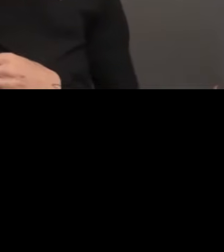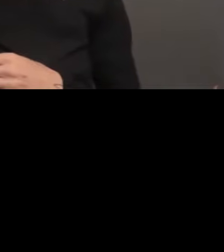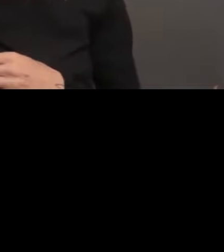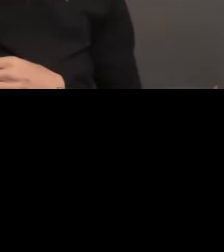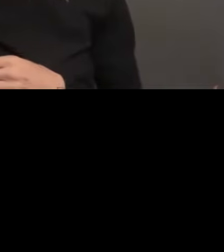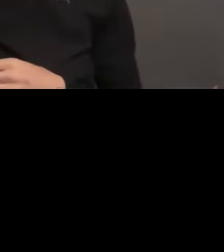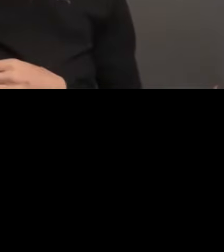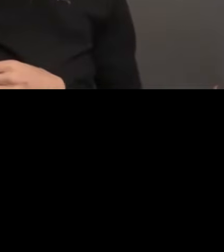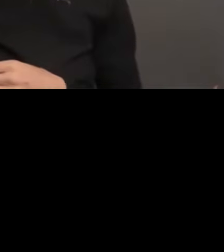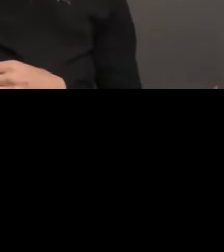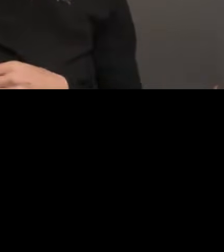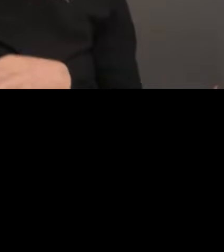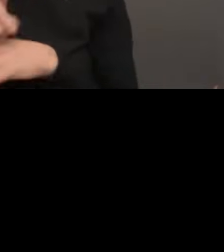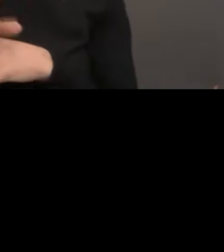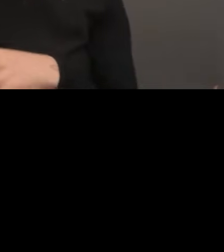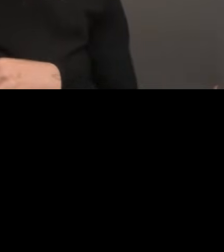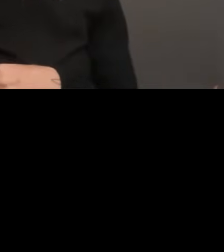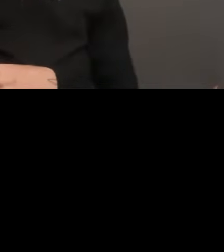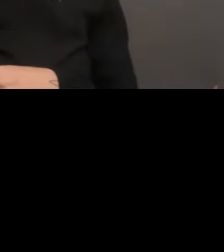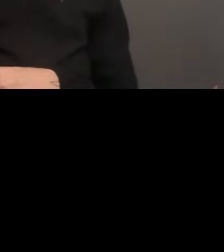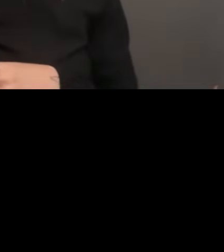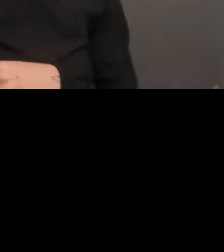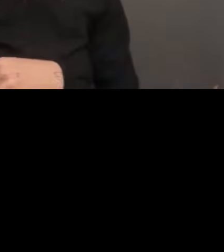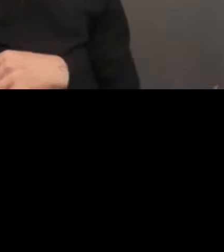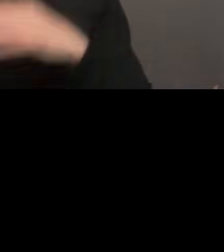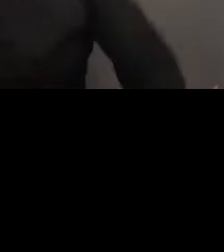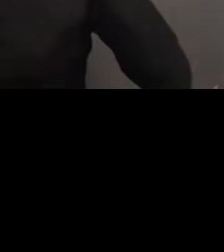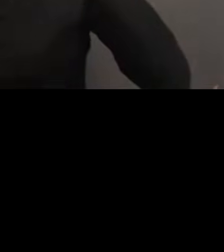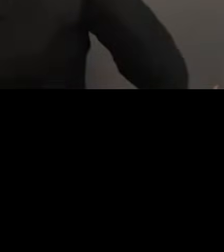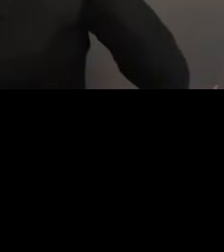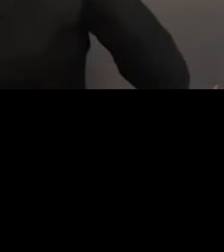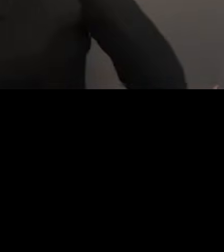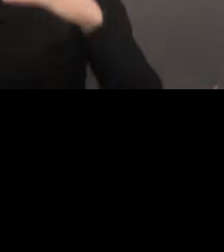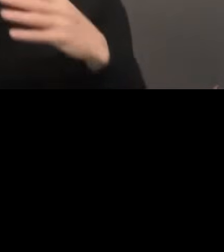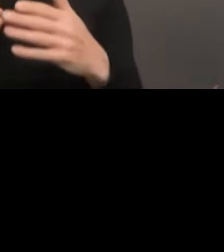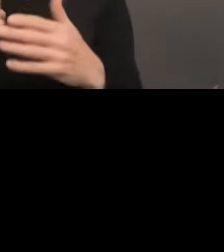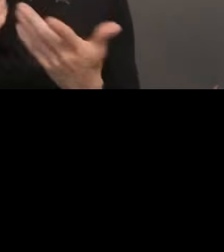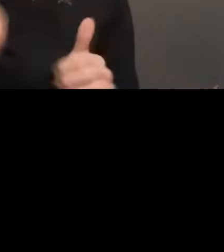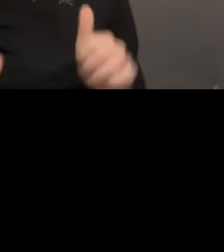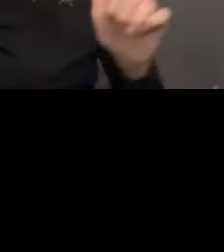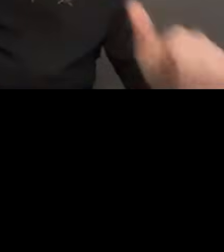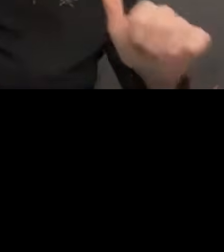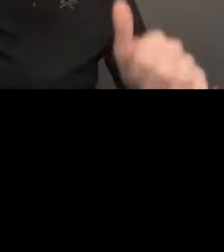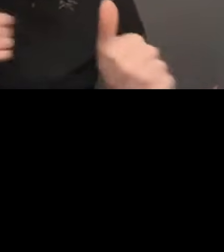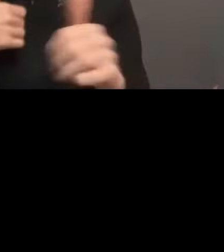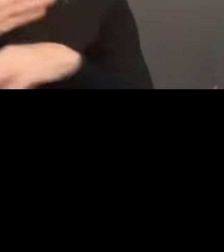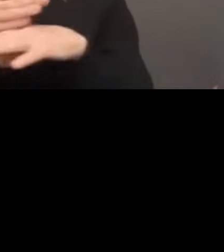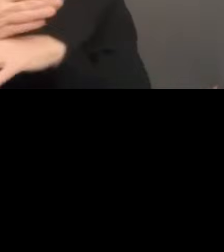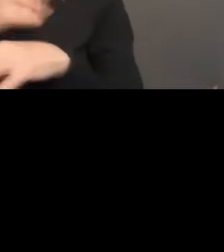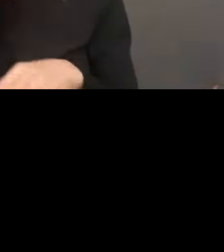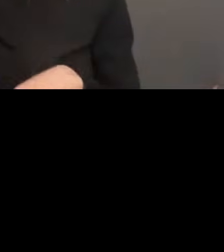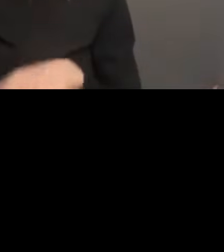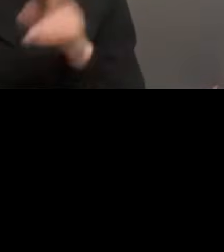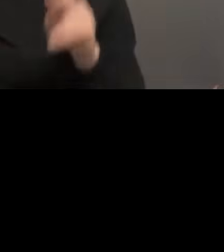6 meters. And knock on wood, we had not a single incidence of